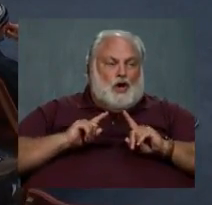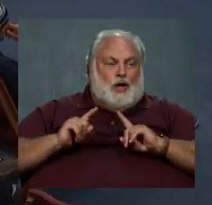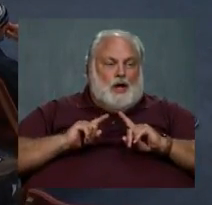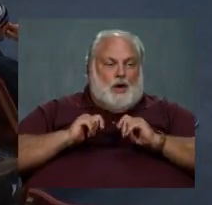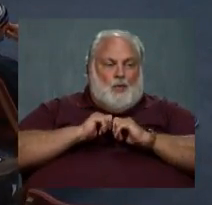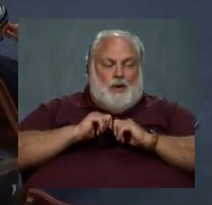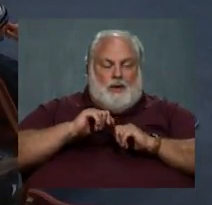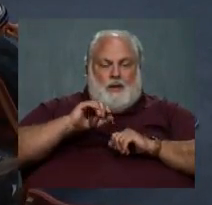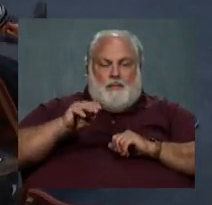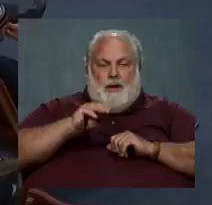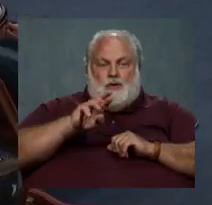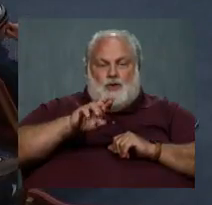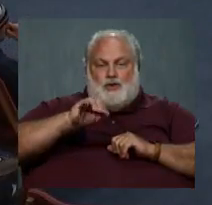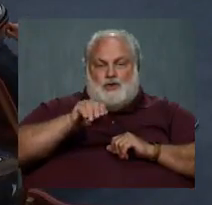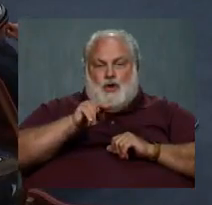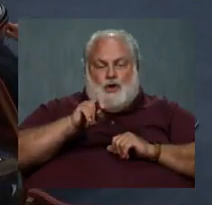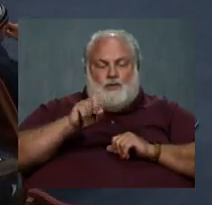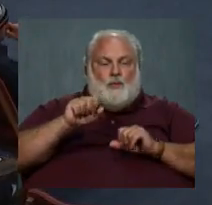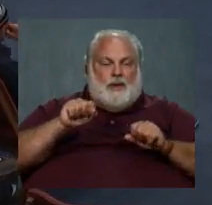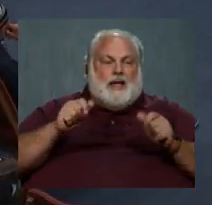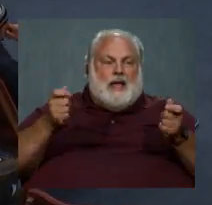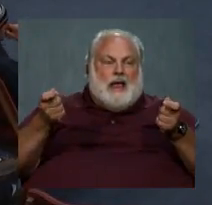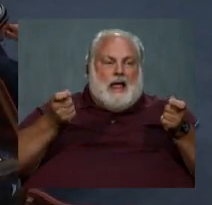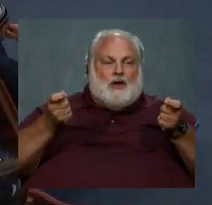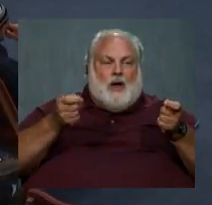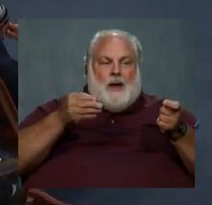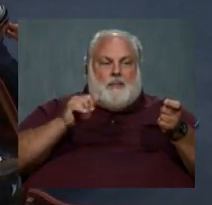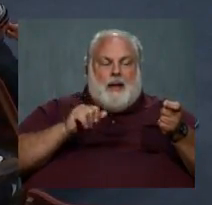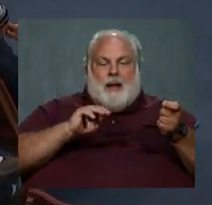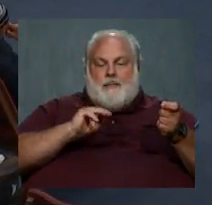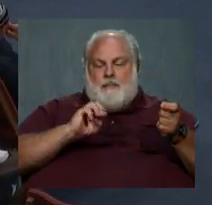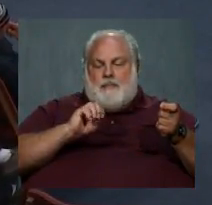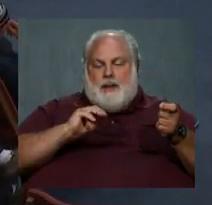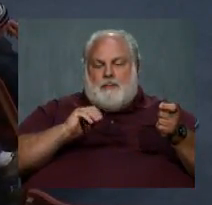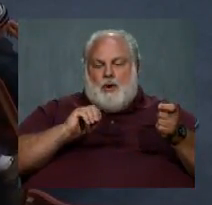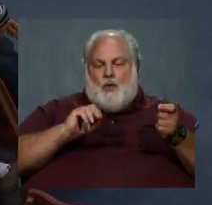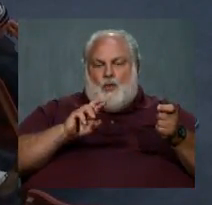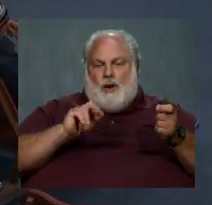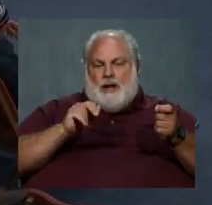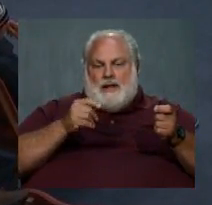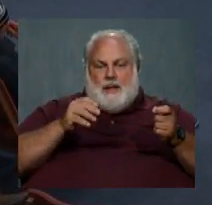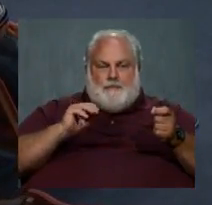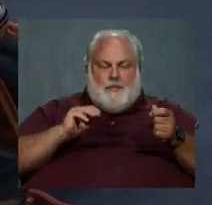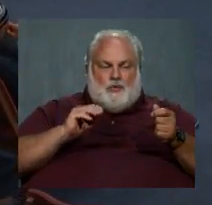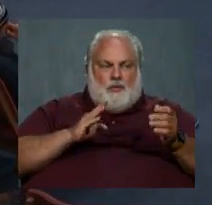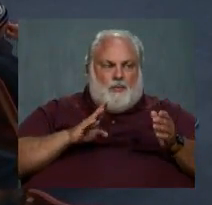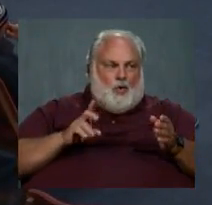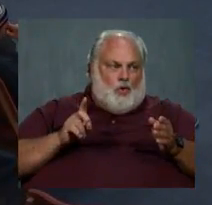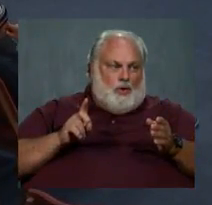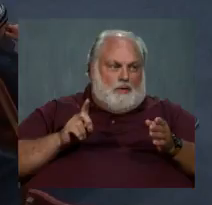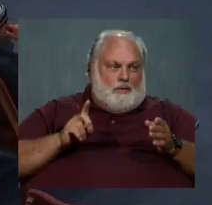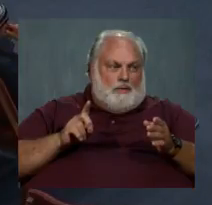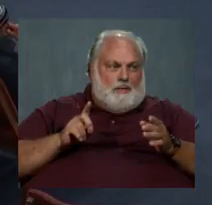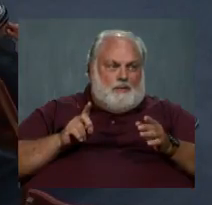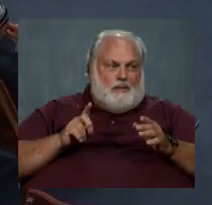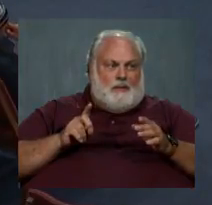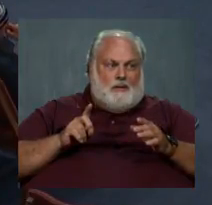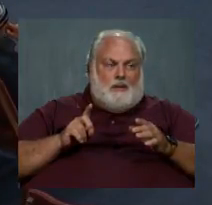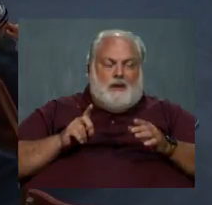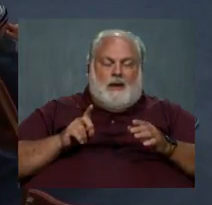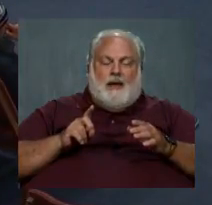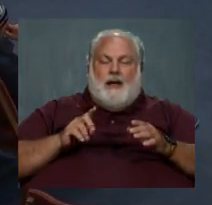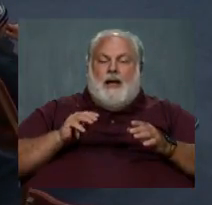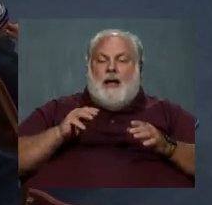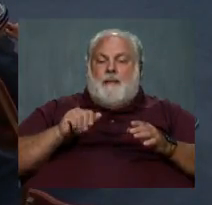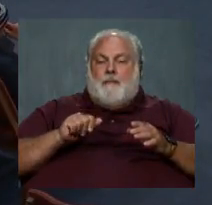with Mr. Jones, and I think it's something that we can handle just by memorandum to the board, and if so, that's what we're going to prepare. Well, let's clarify that,